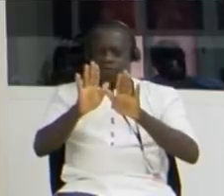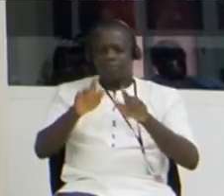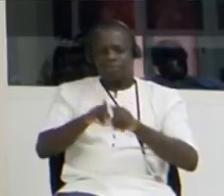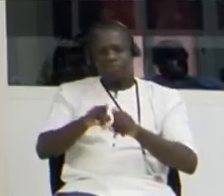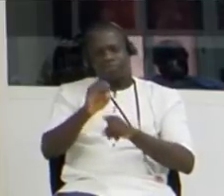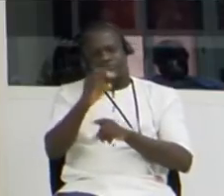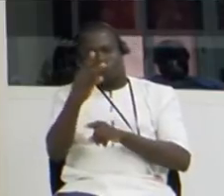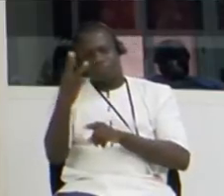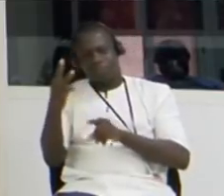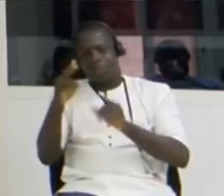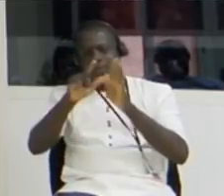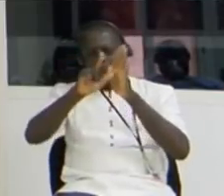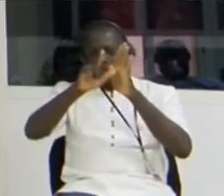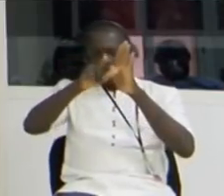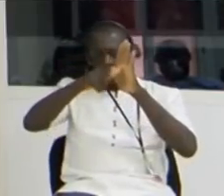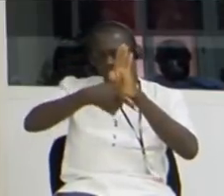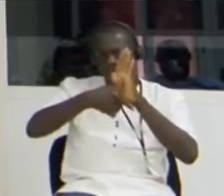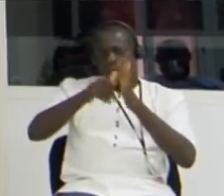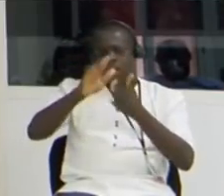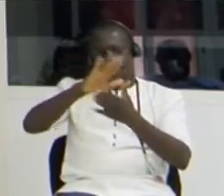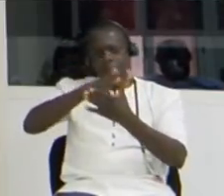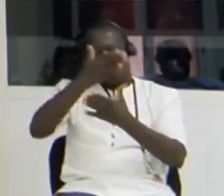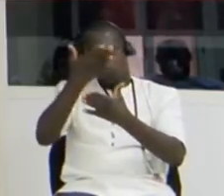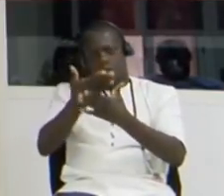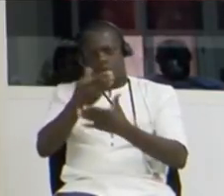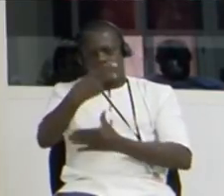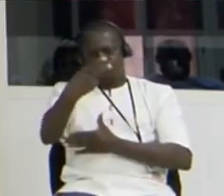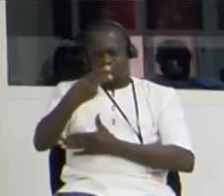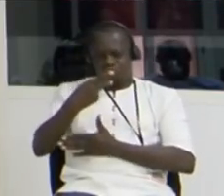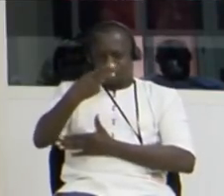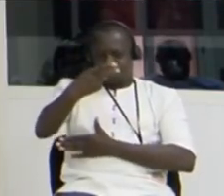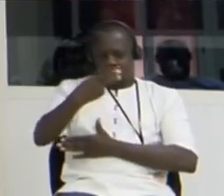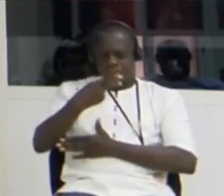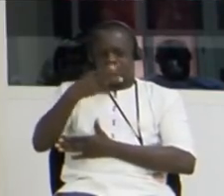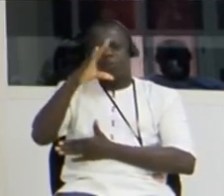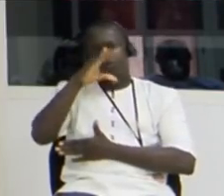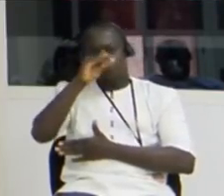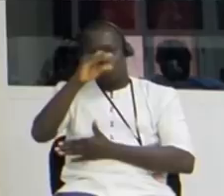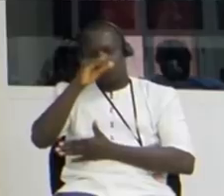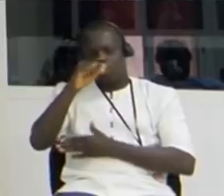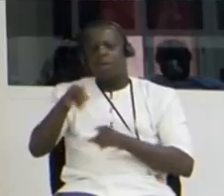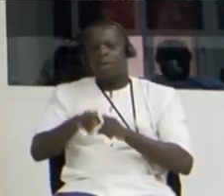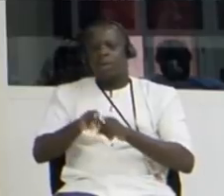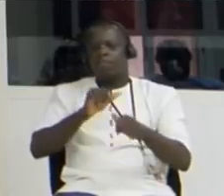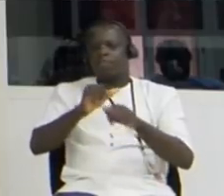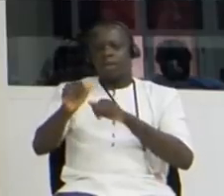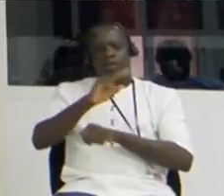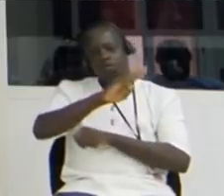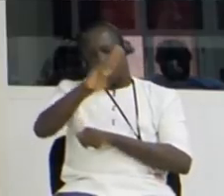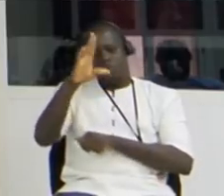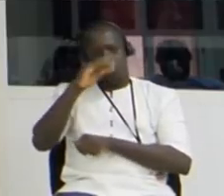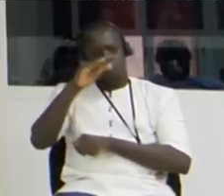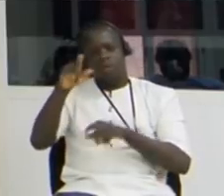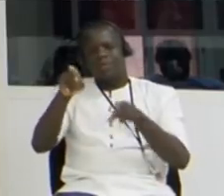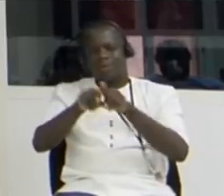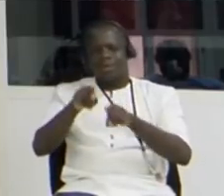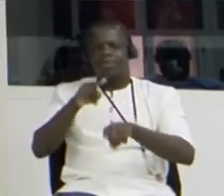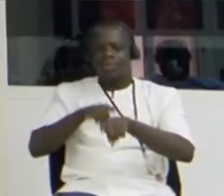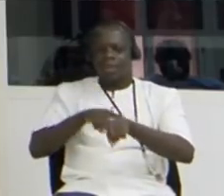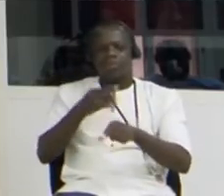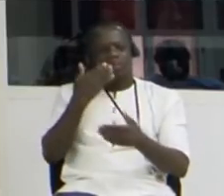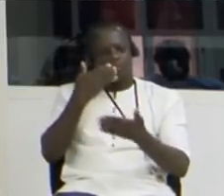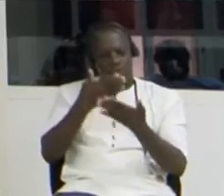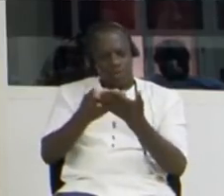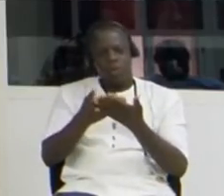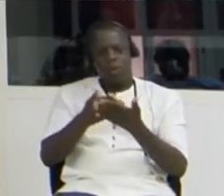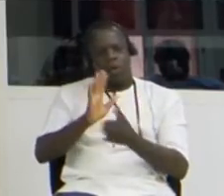seconds in between our speeches so that our speeches don't overlap. Okay. Just wait for me to answer the question,